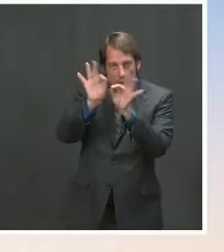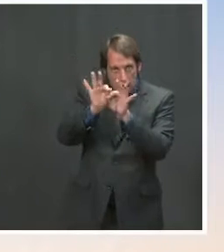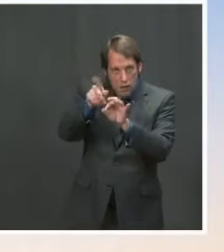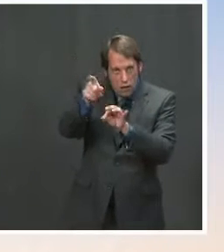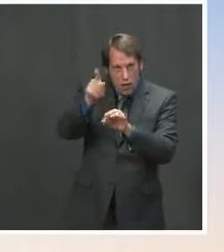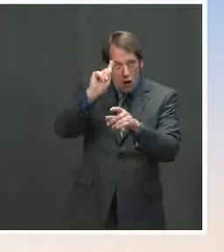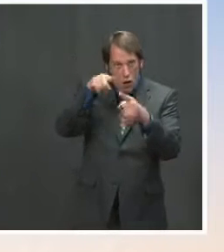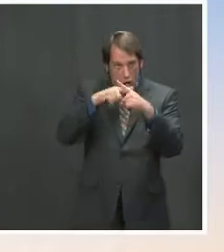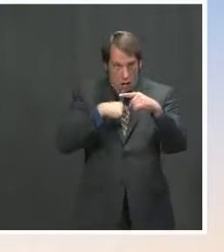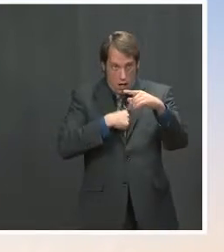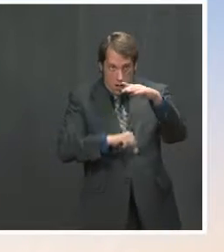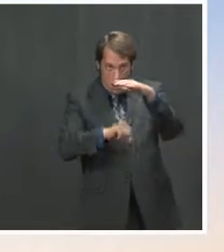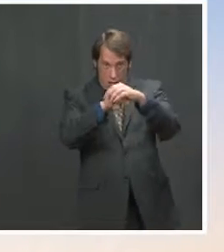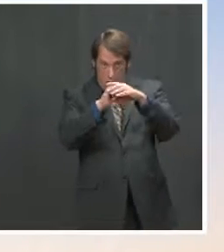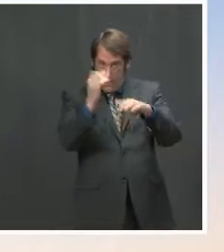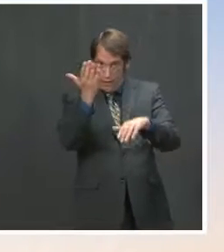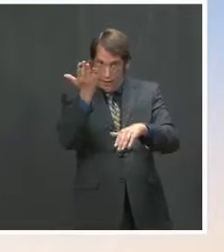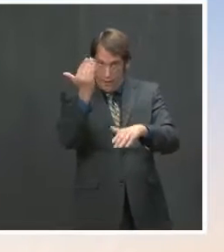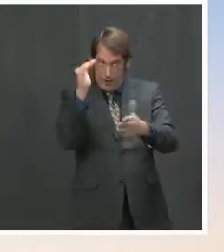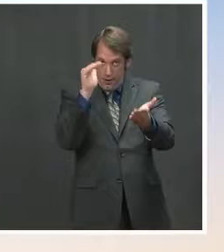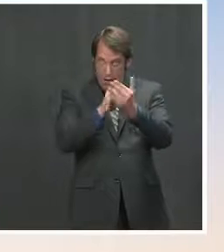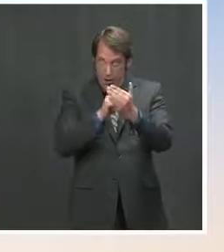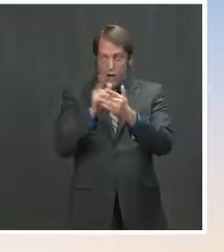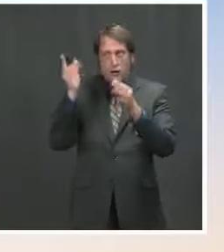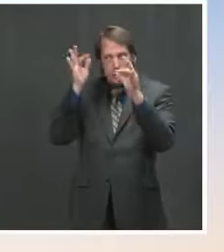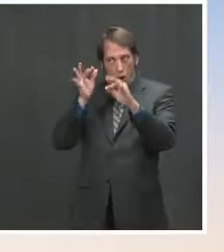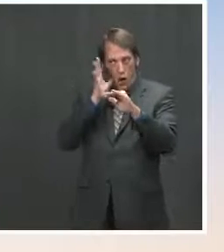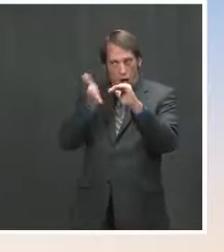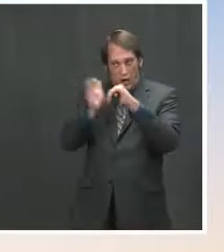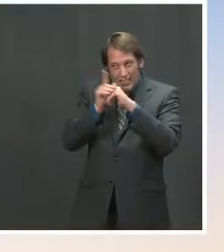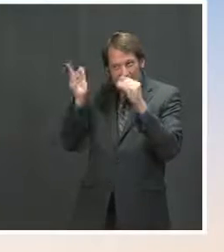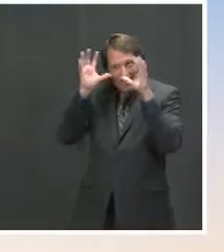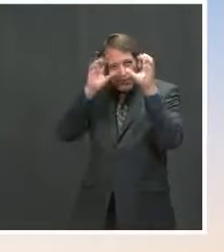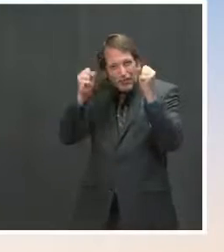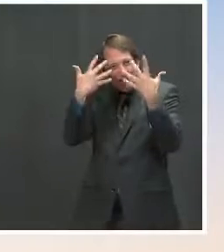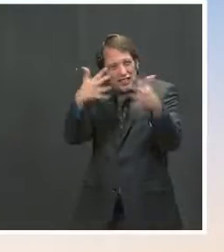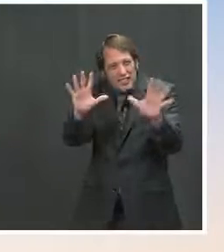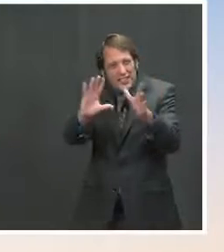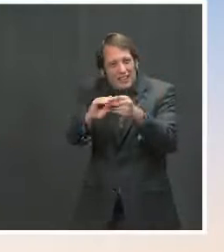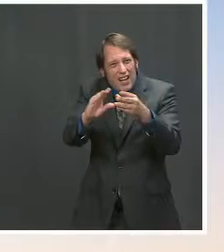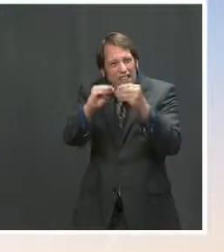presidential determination could be made. And again,